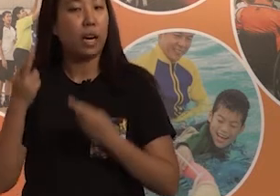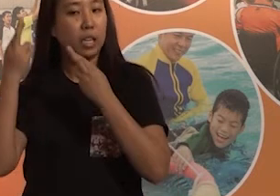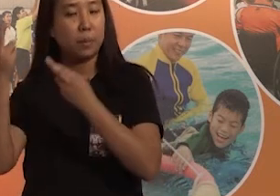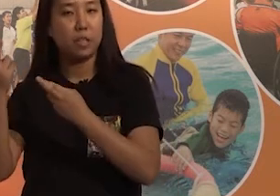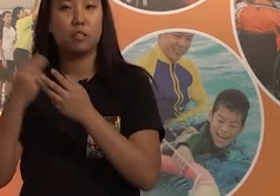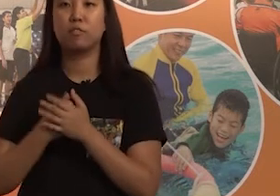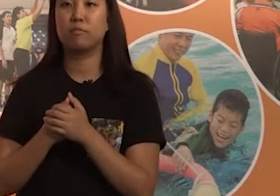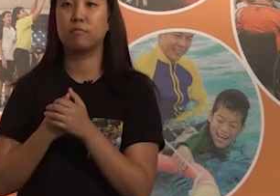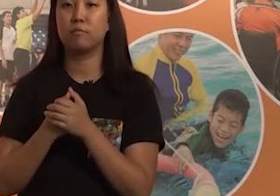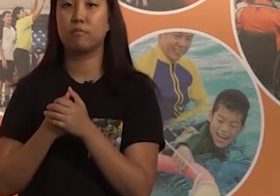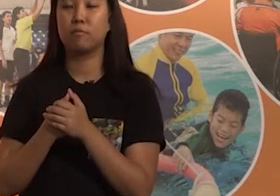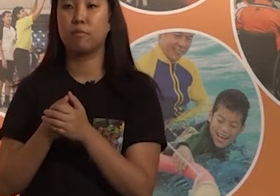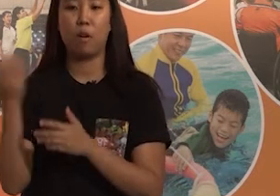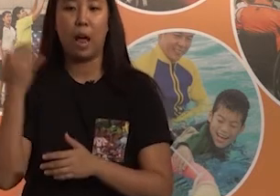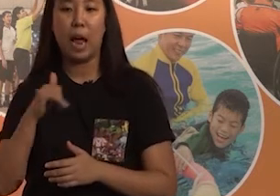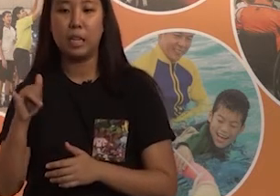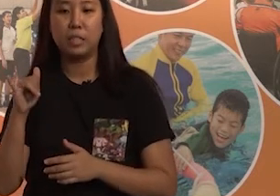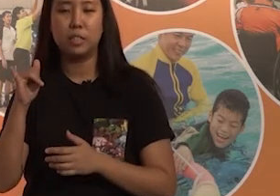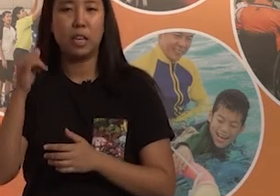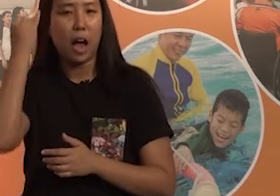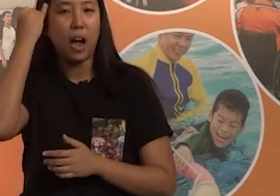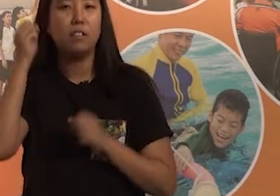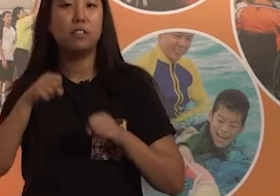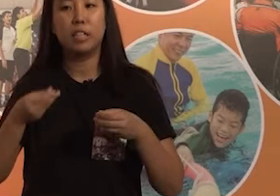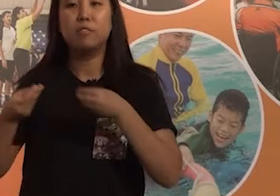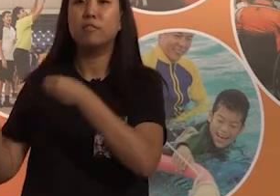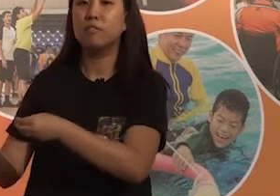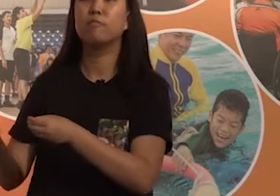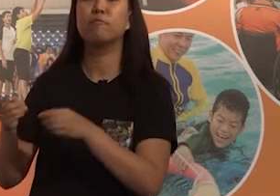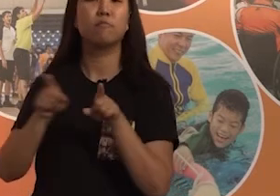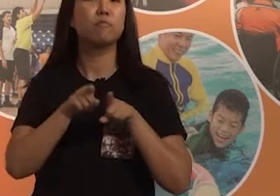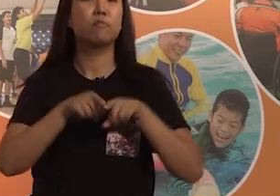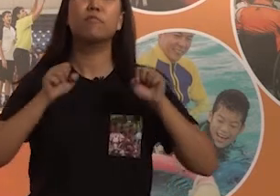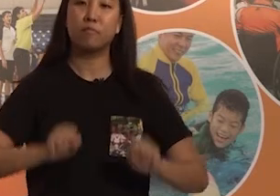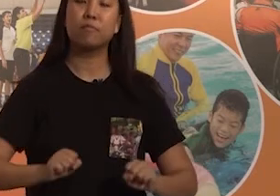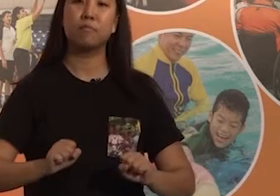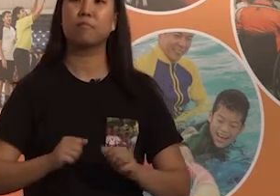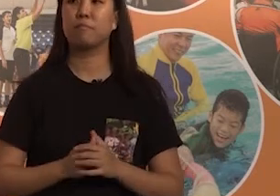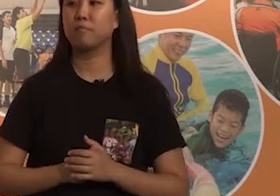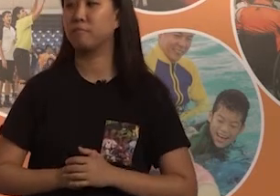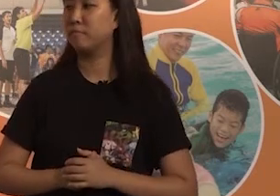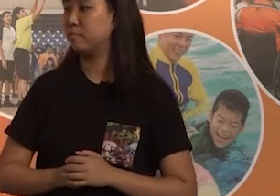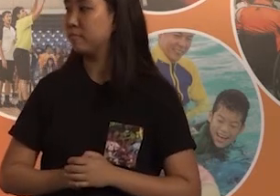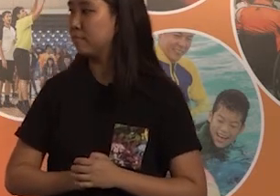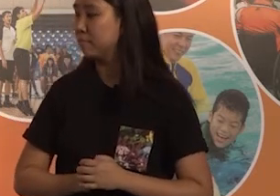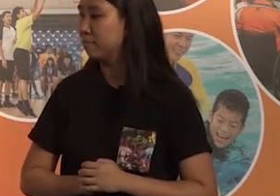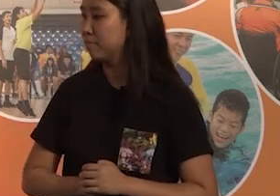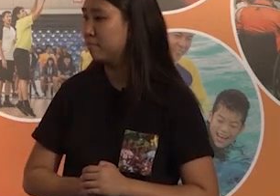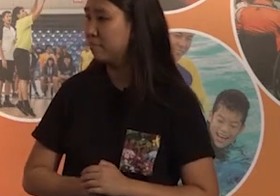recommendations or any kind of ideas that you can give us, it's also a very good thing for us. Yeah.